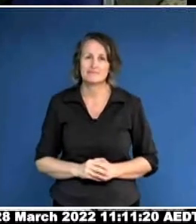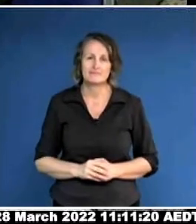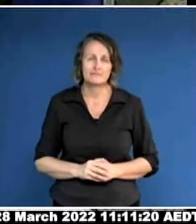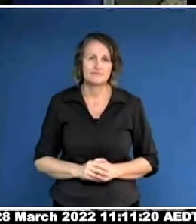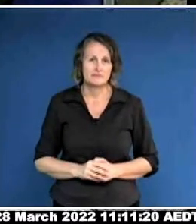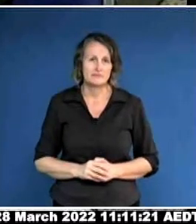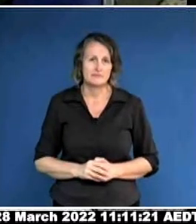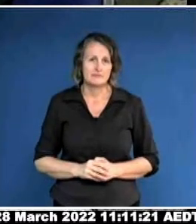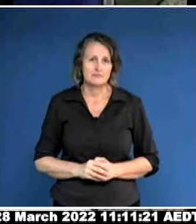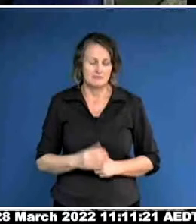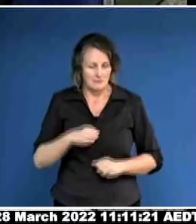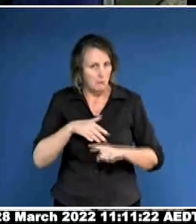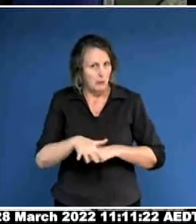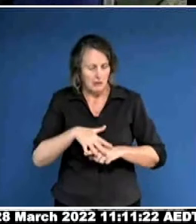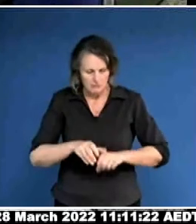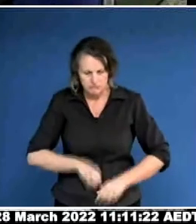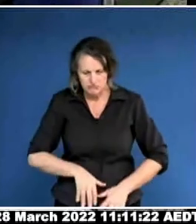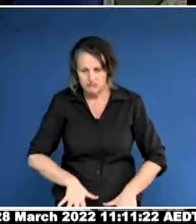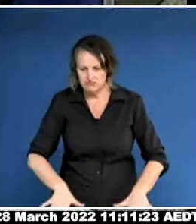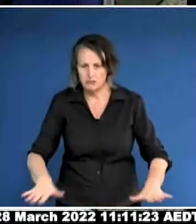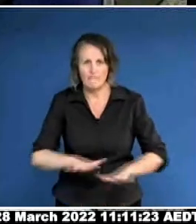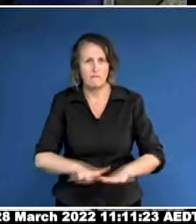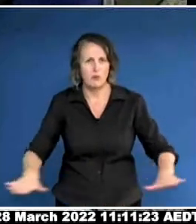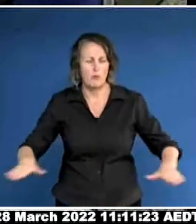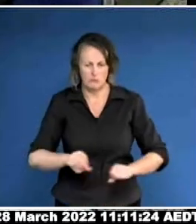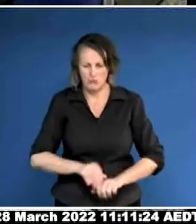I bled all over the floor and I nearly died.